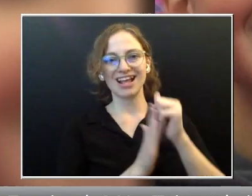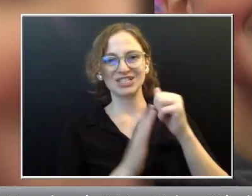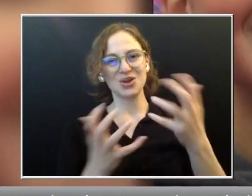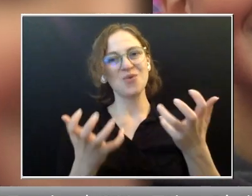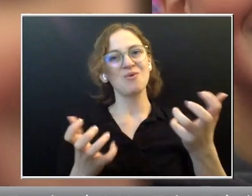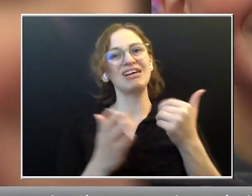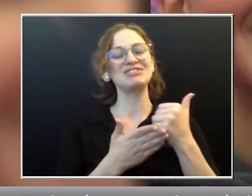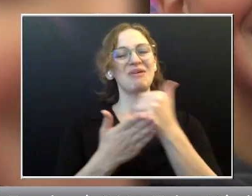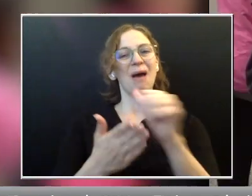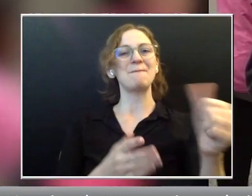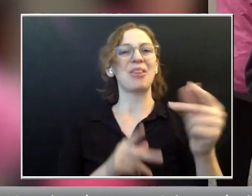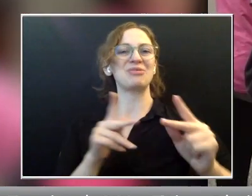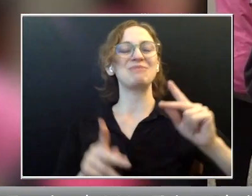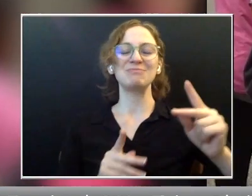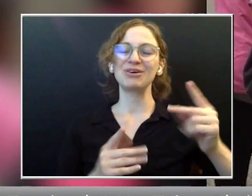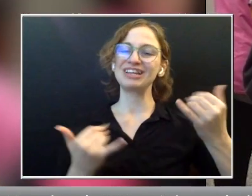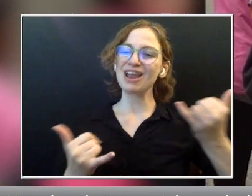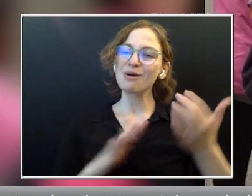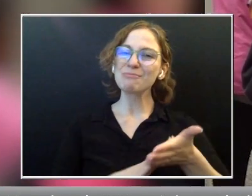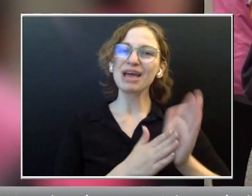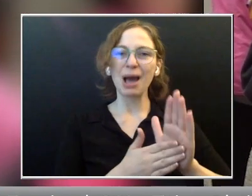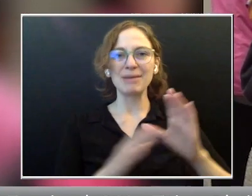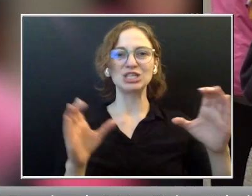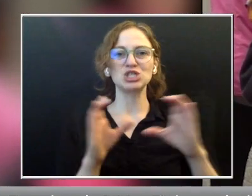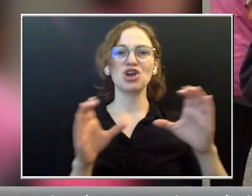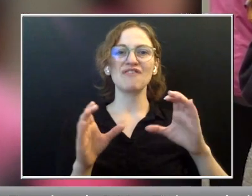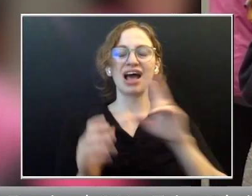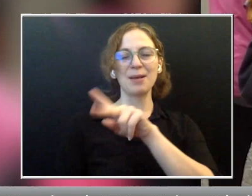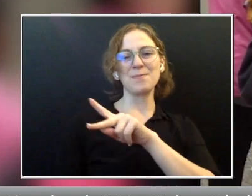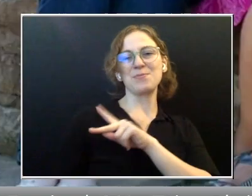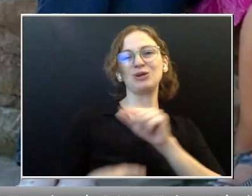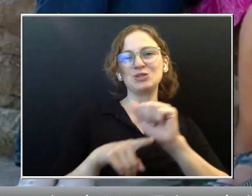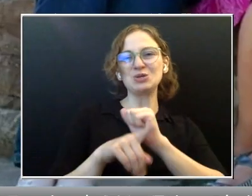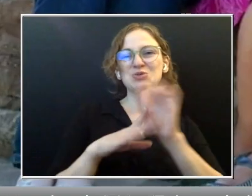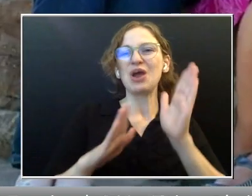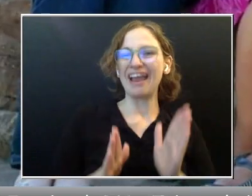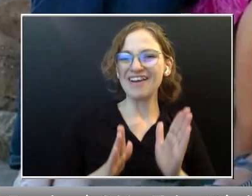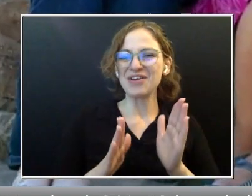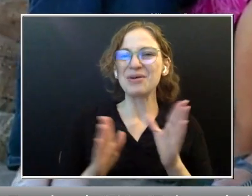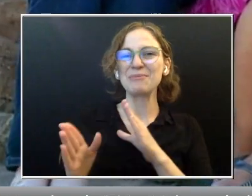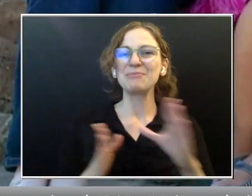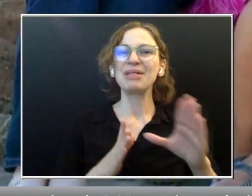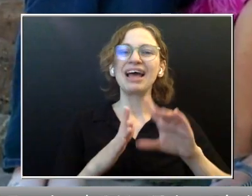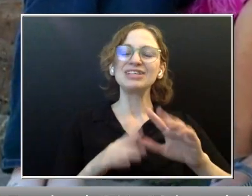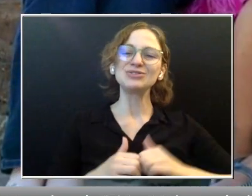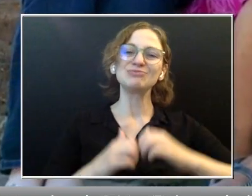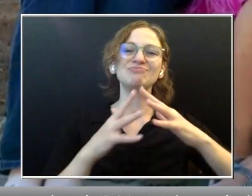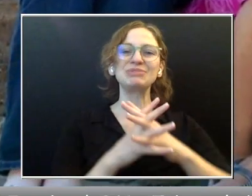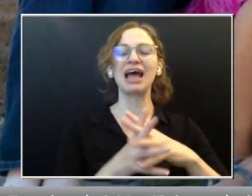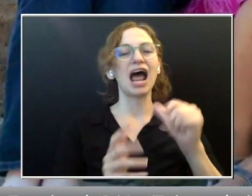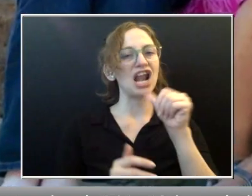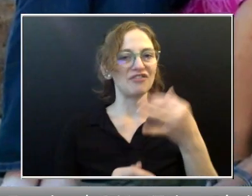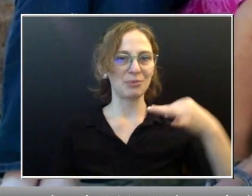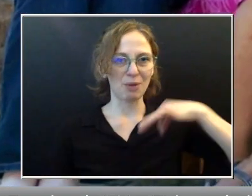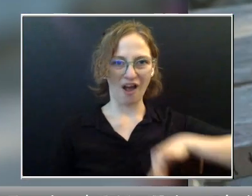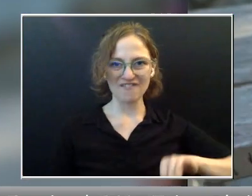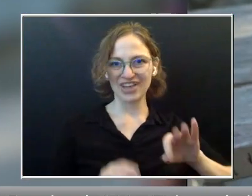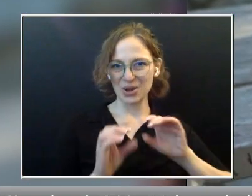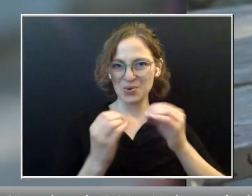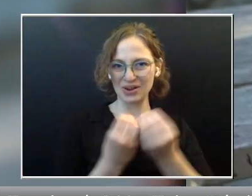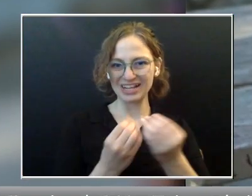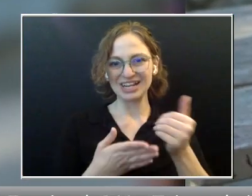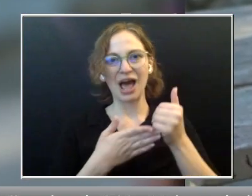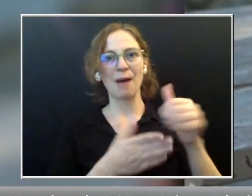certified to be a personal trainer and has plans to start a not-for-profit to help others battling breast cancer through fitness.